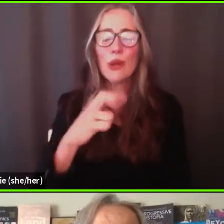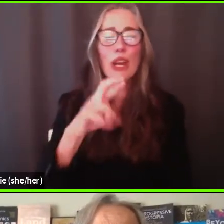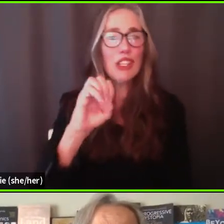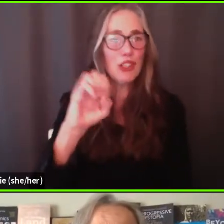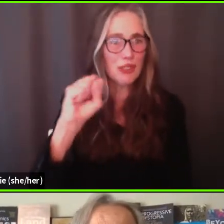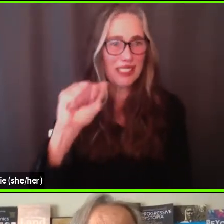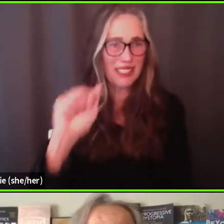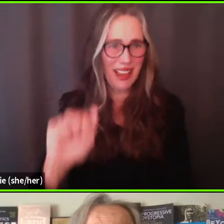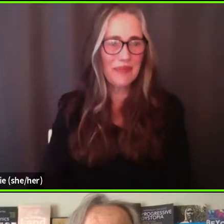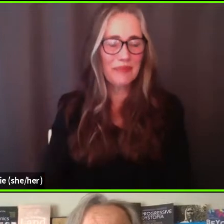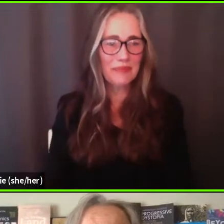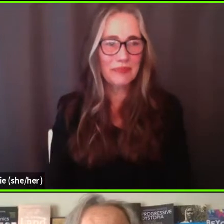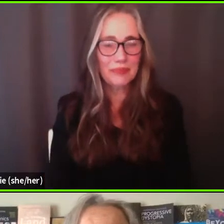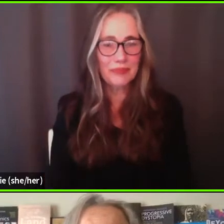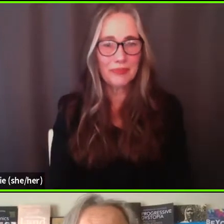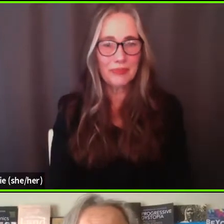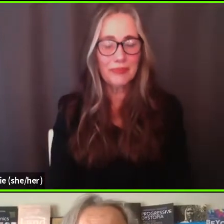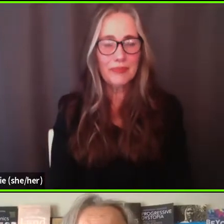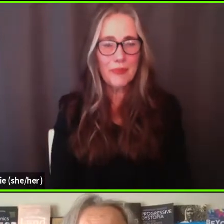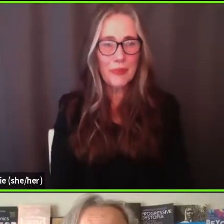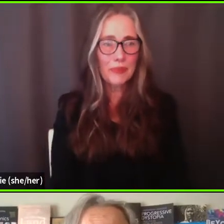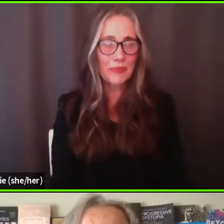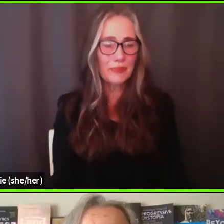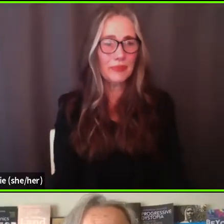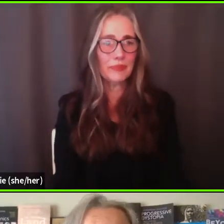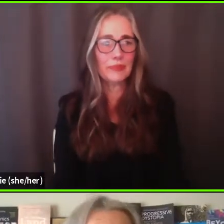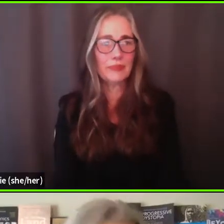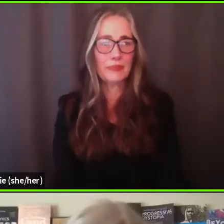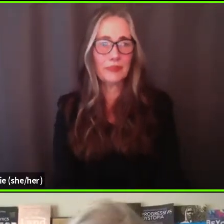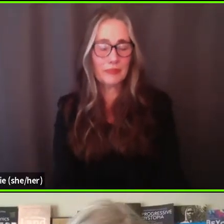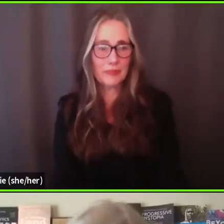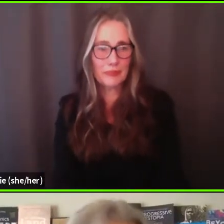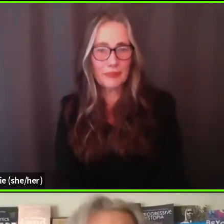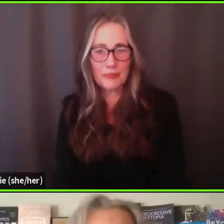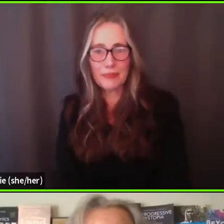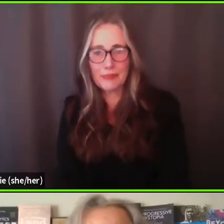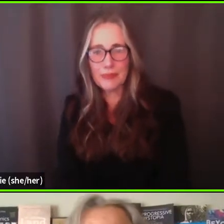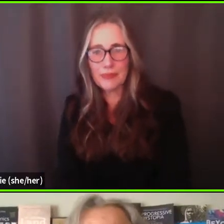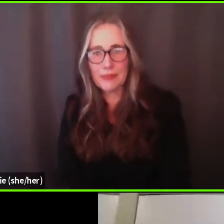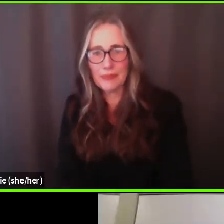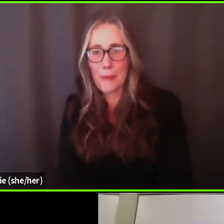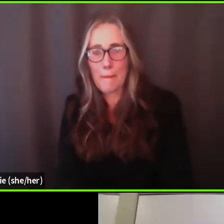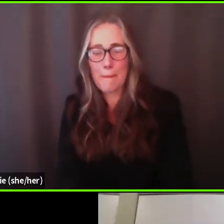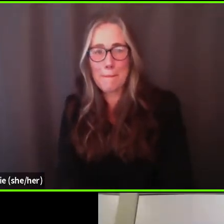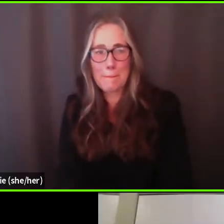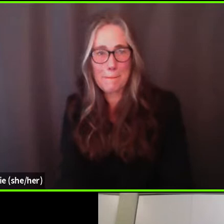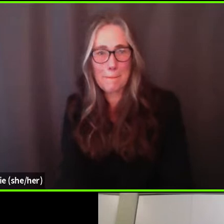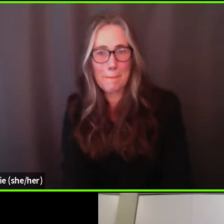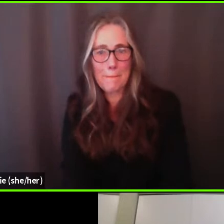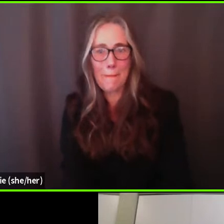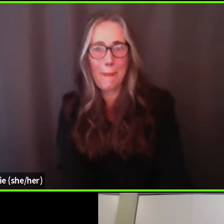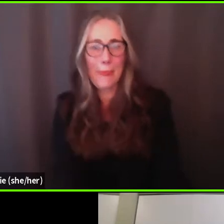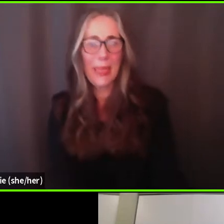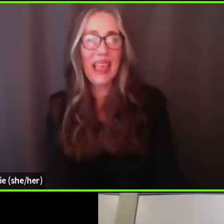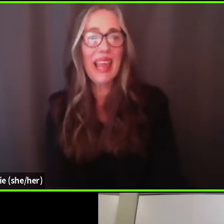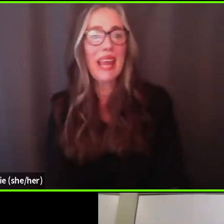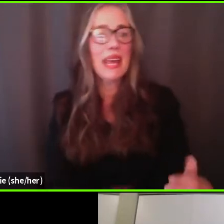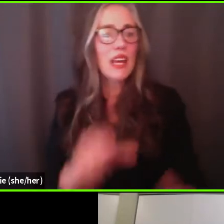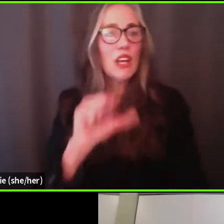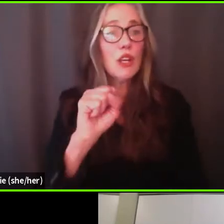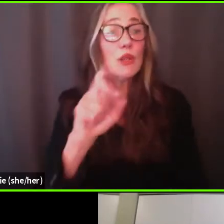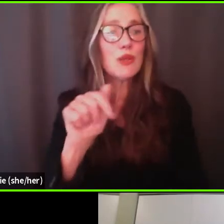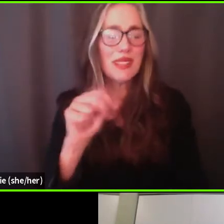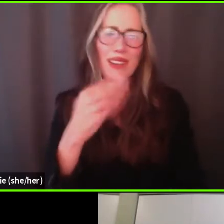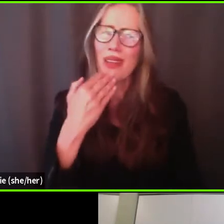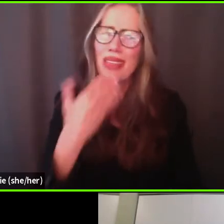and we're going to move right away uh so that we have time to